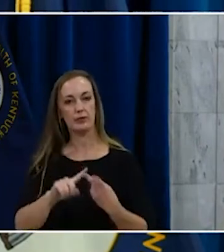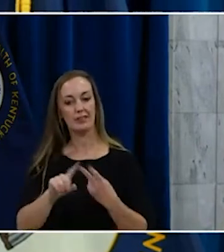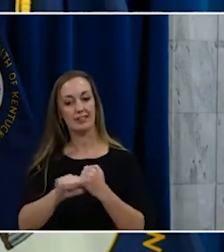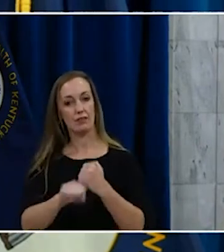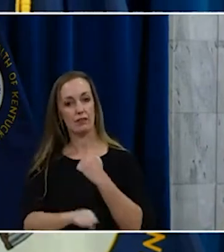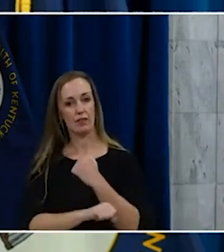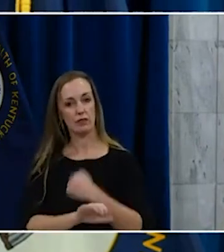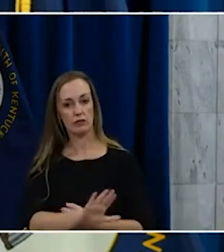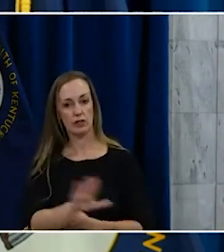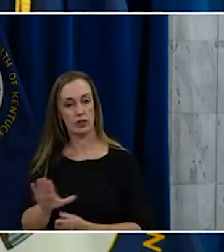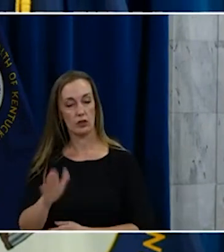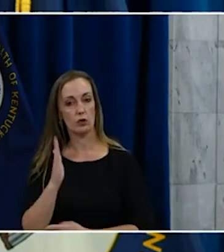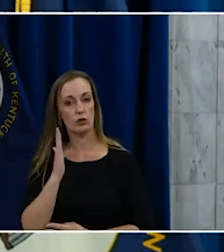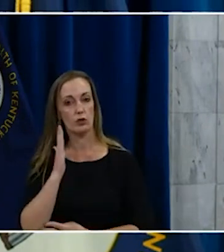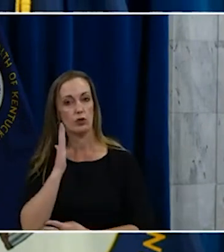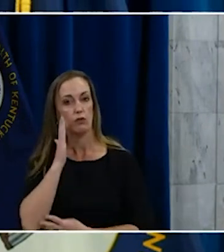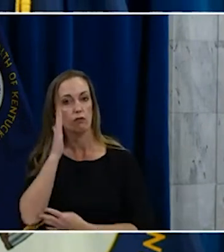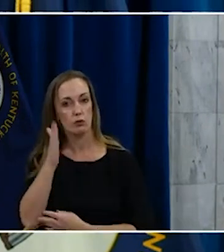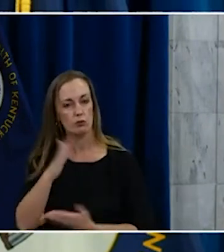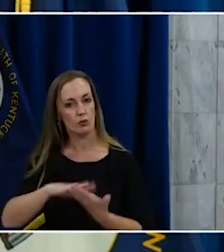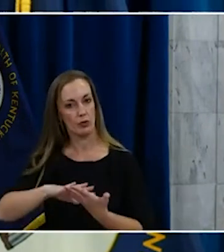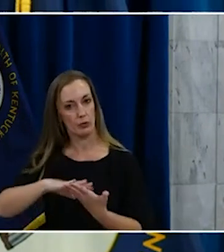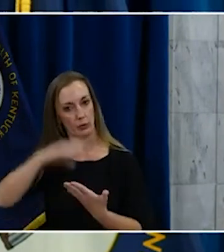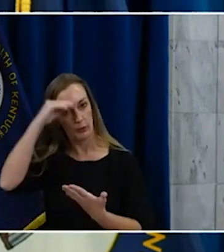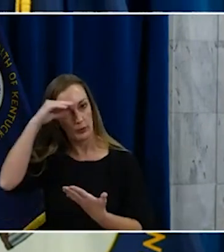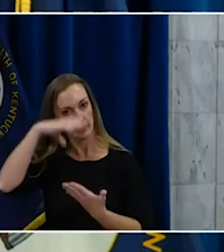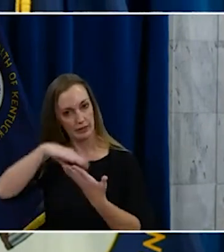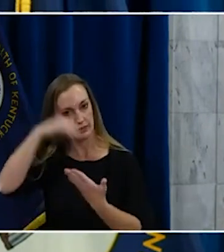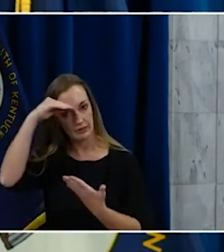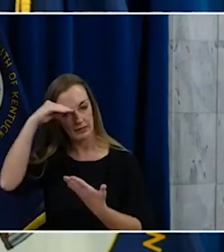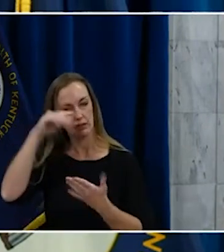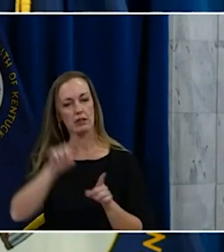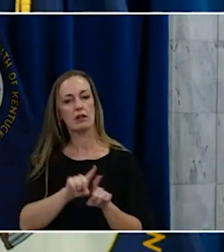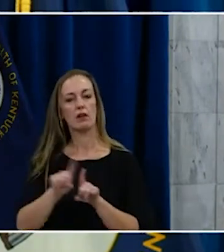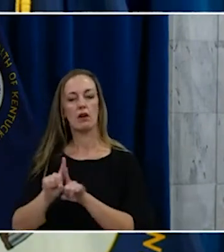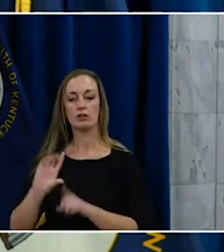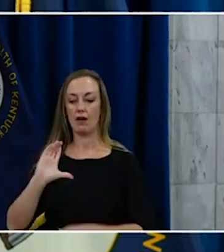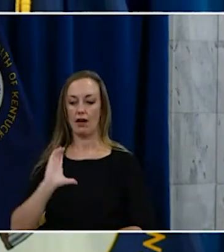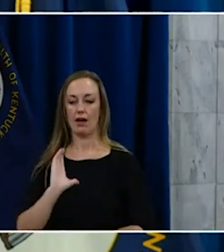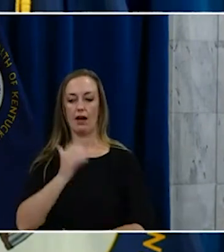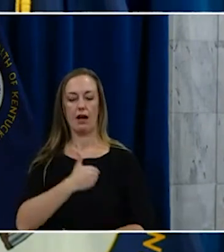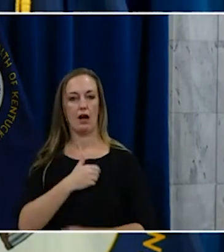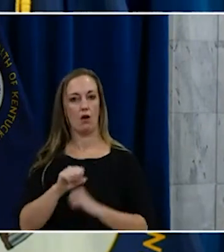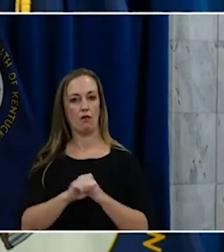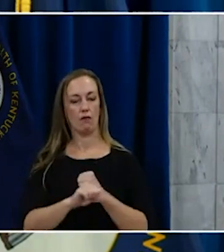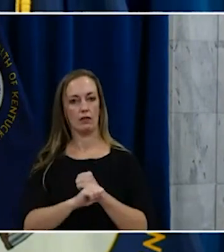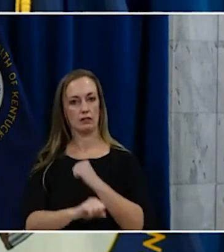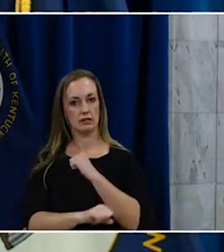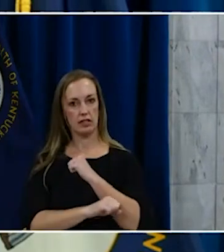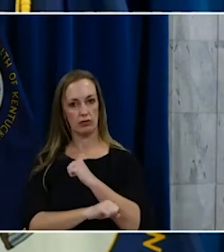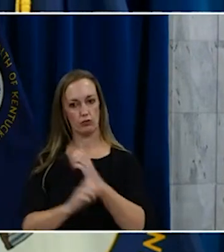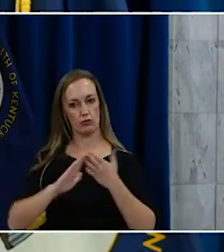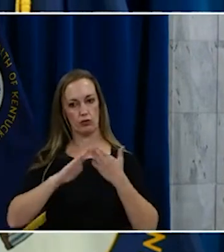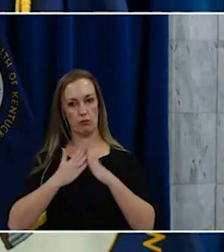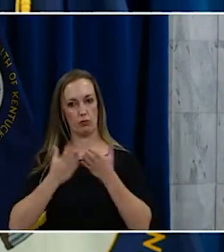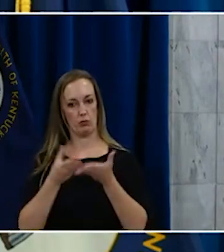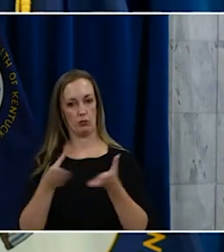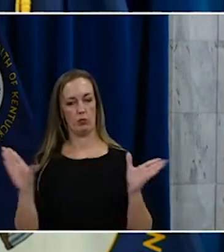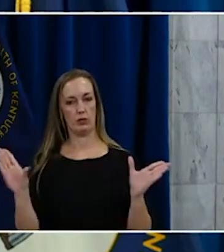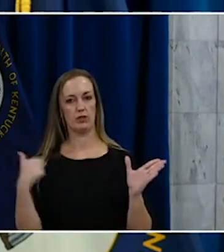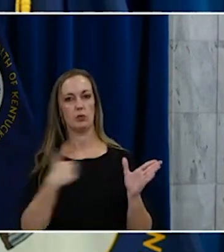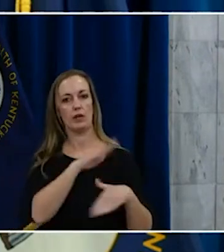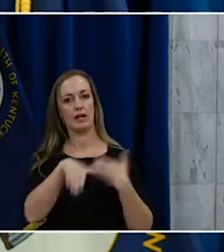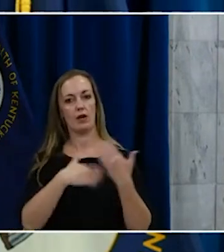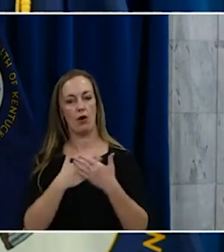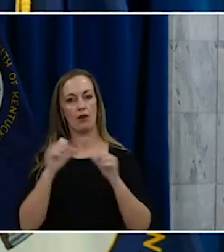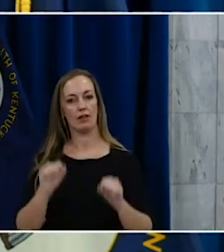foundation for their future learning, and our foundation as a community in which we all